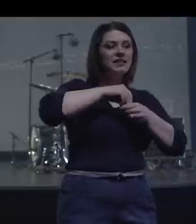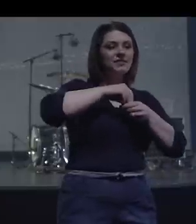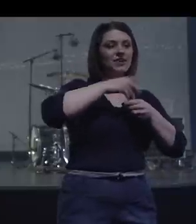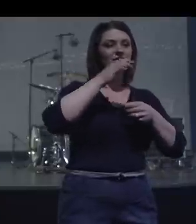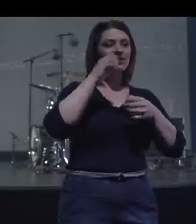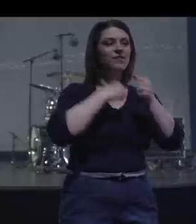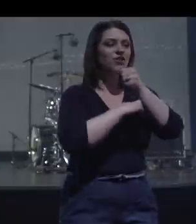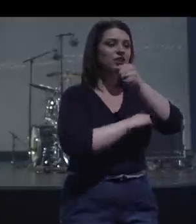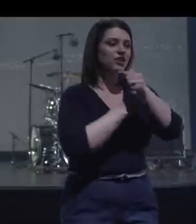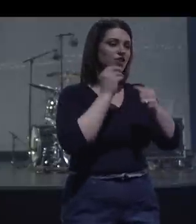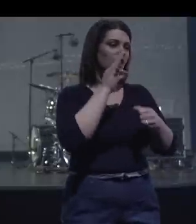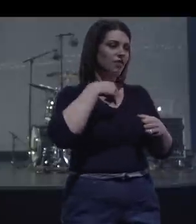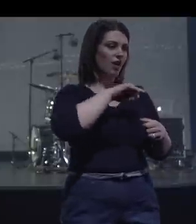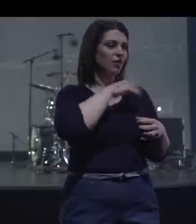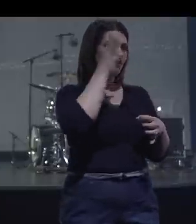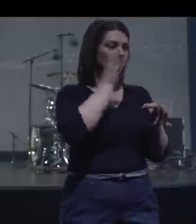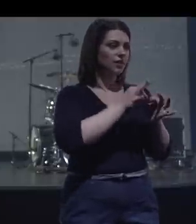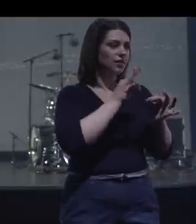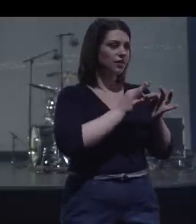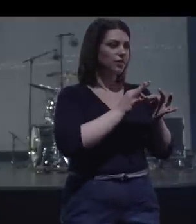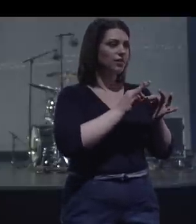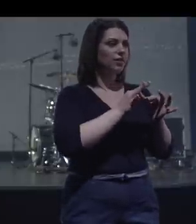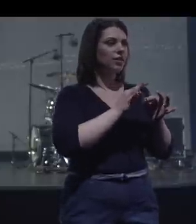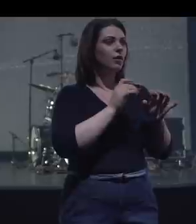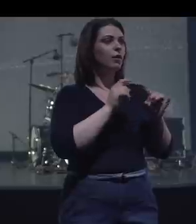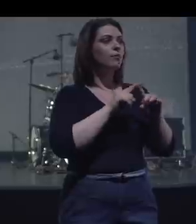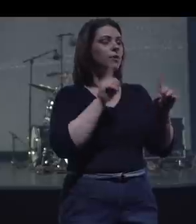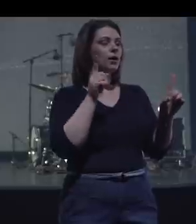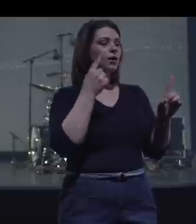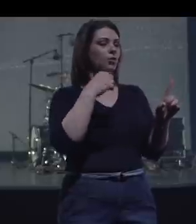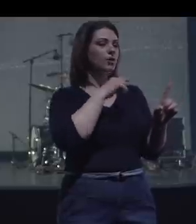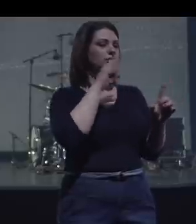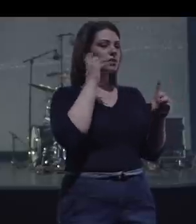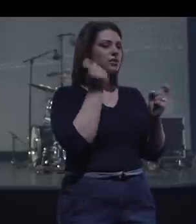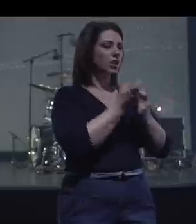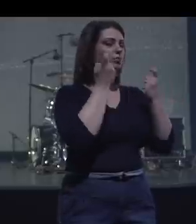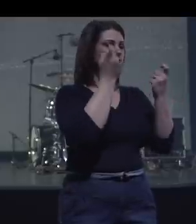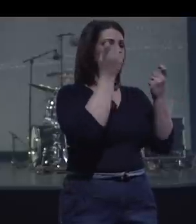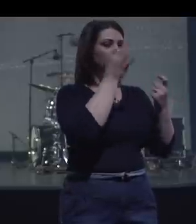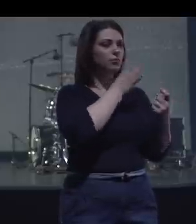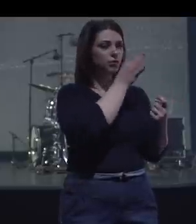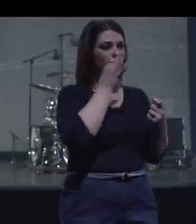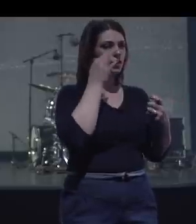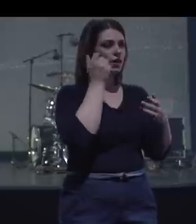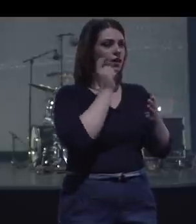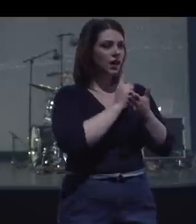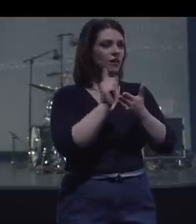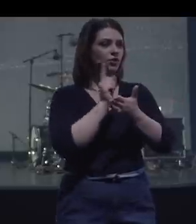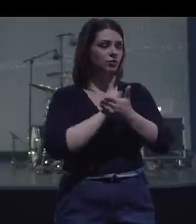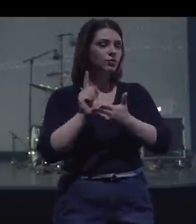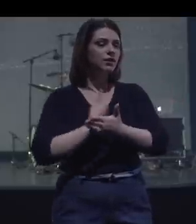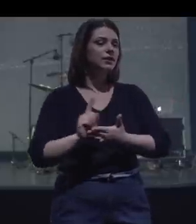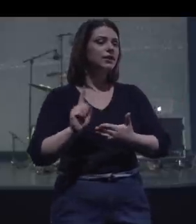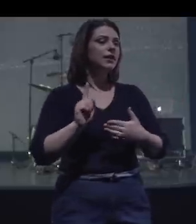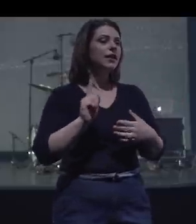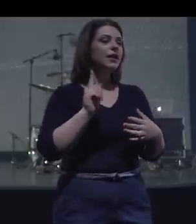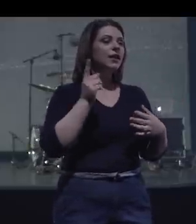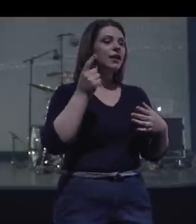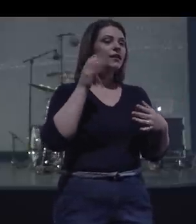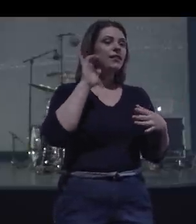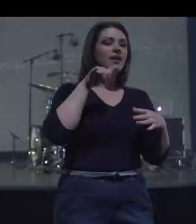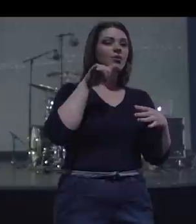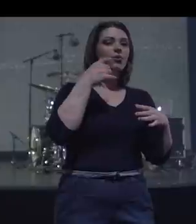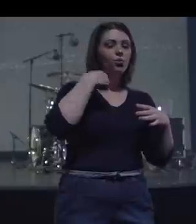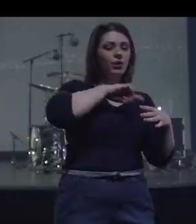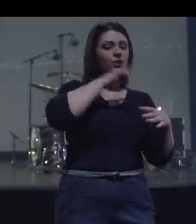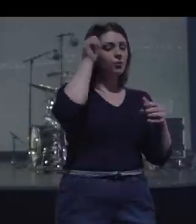Yet what we celebrate in communion every single week as we eat bread and juice that represent Christ's death and resurrection, it's through those actions that he took